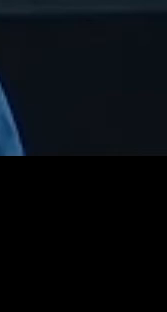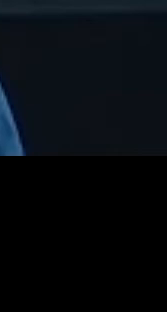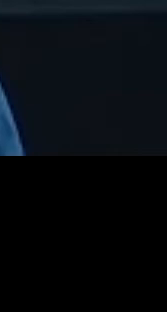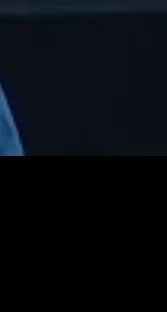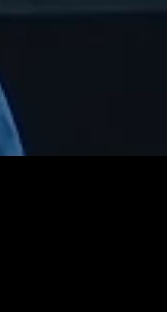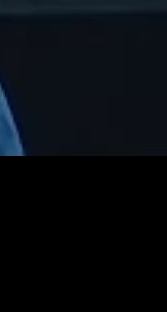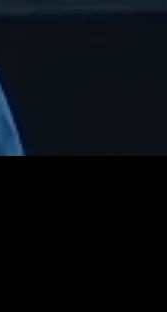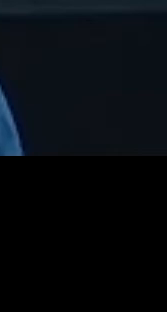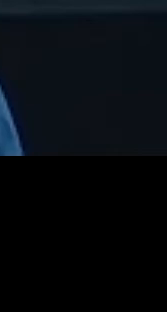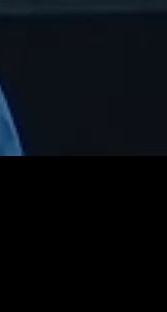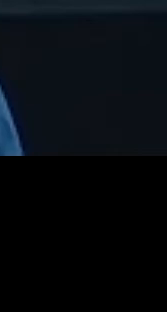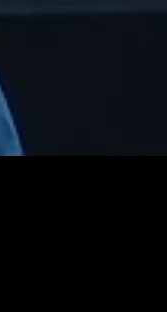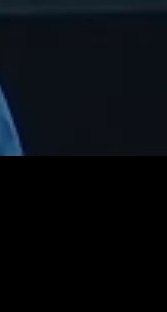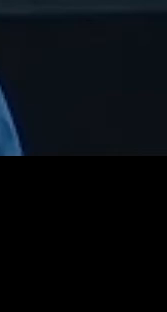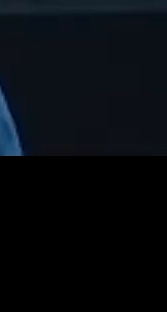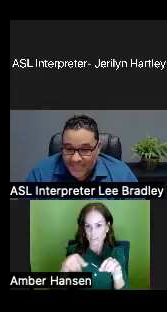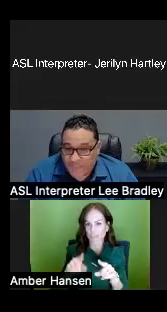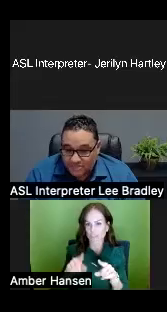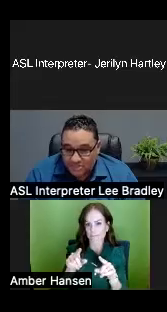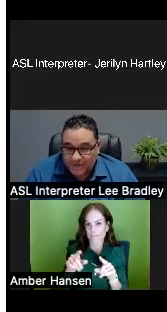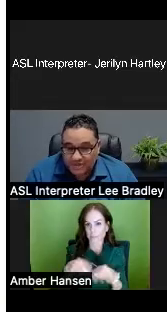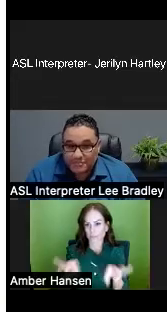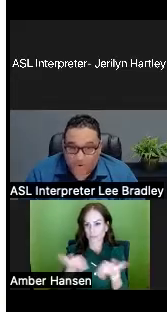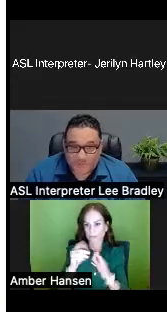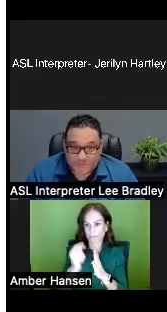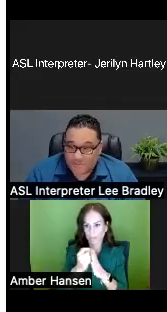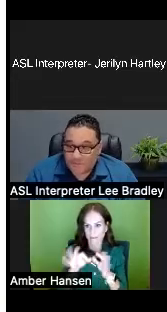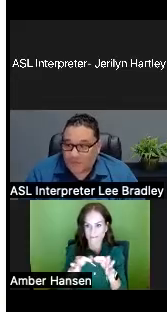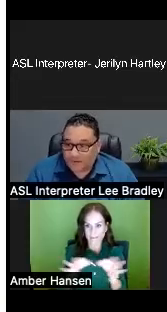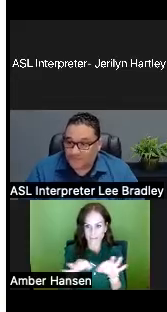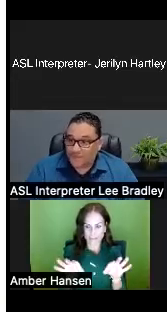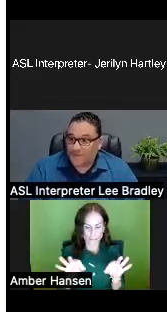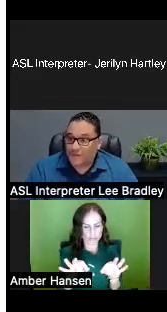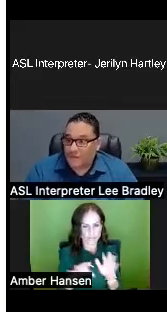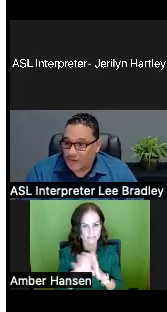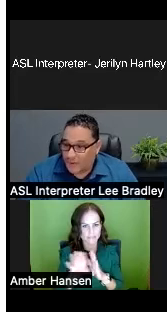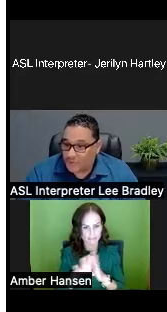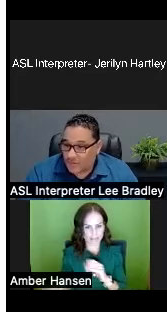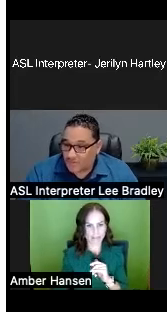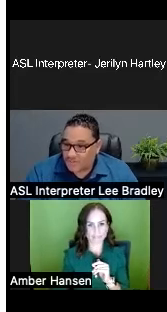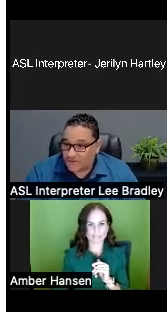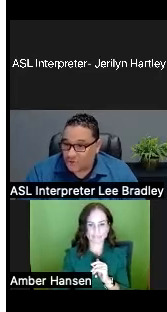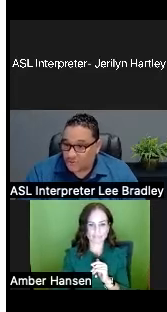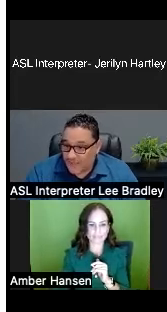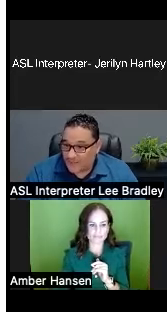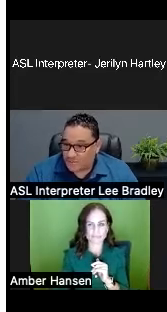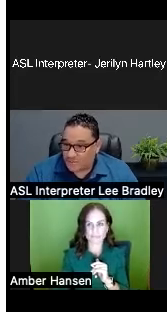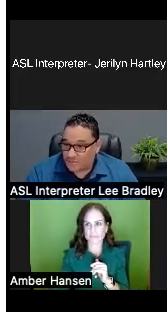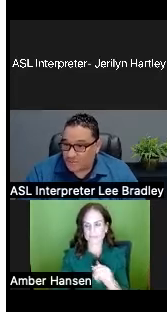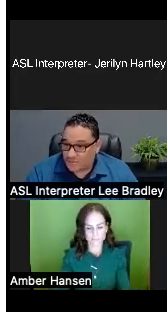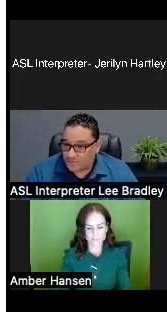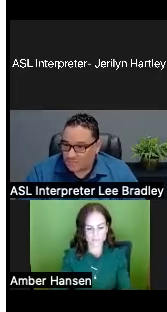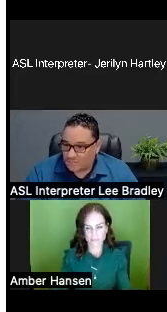children in the deaf ecosystem about language acquisition and the importance of language acquisition at an early